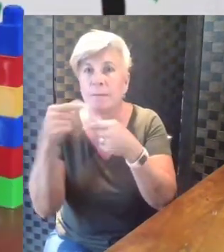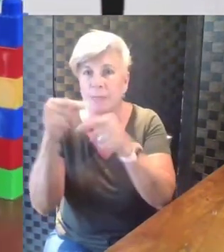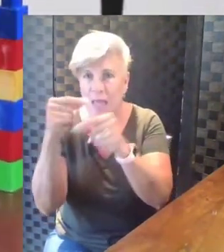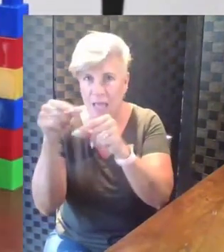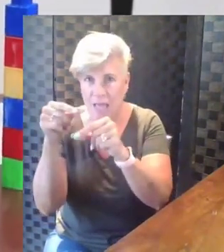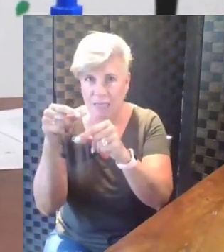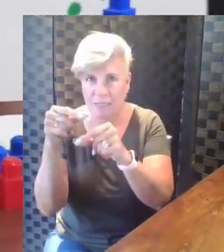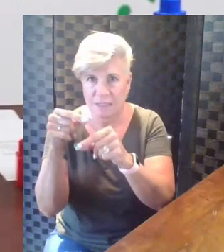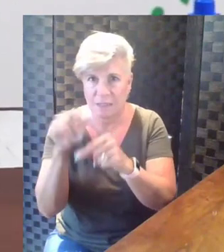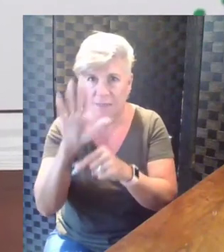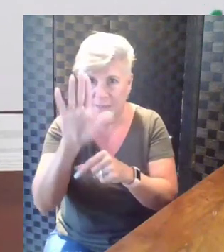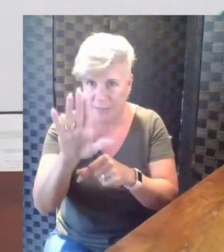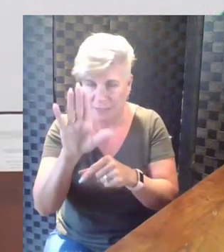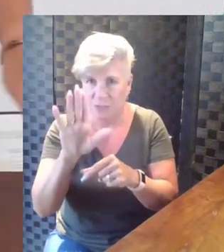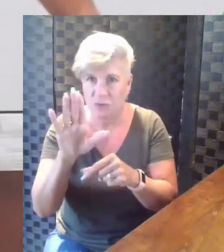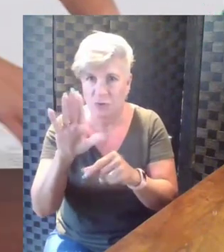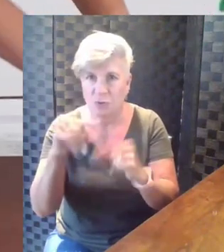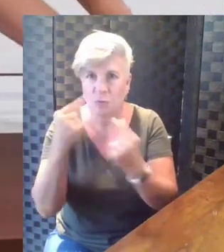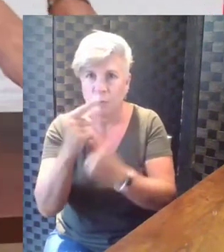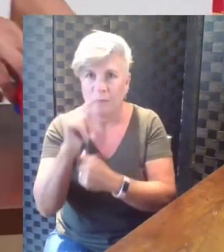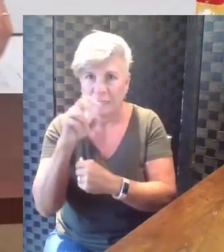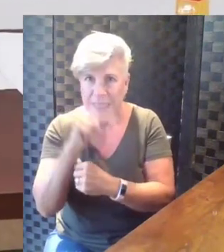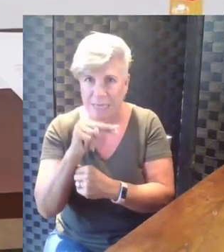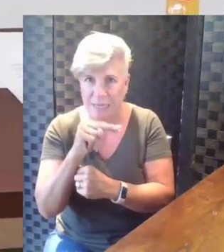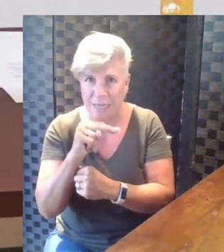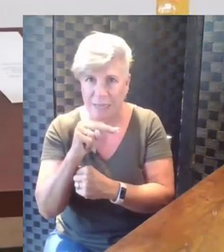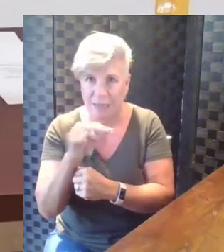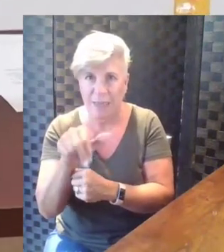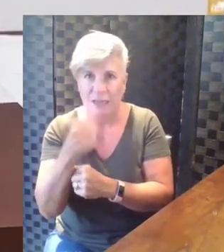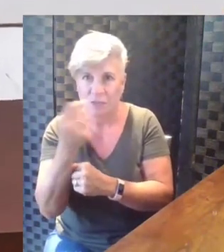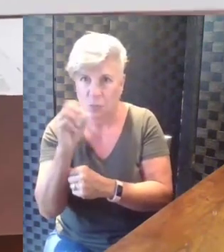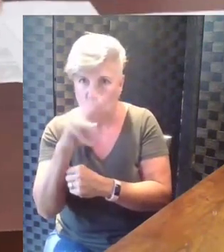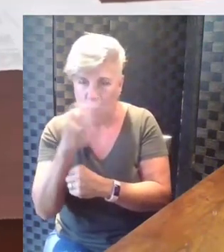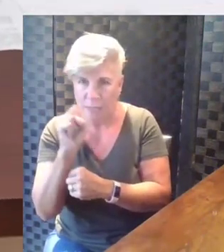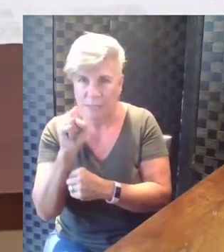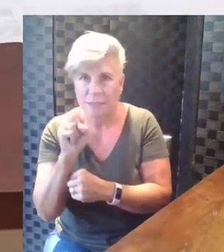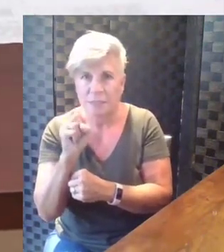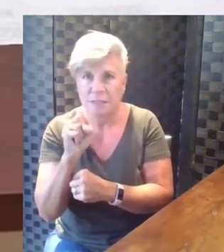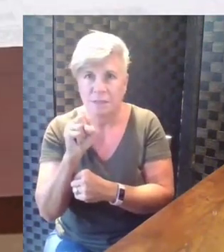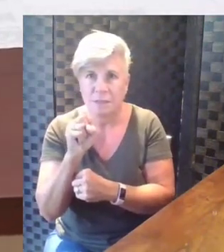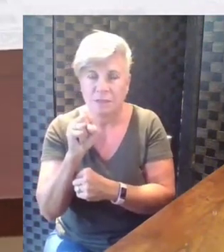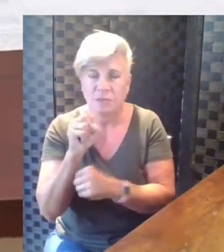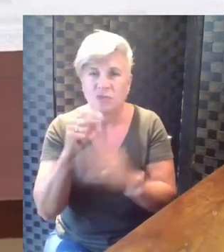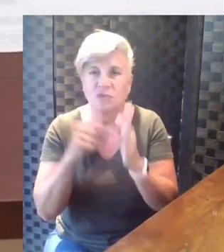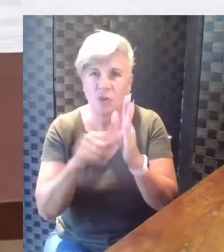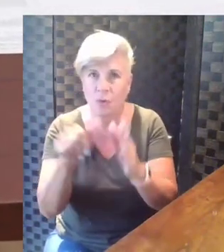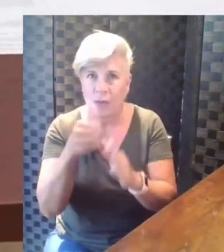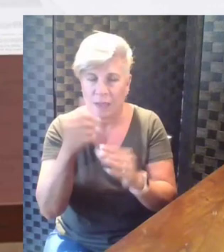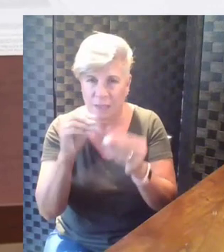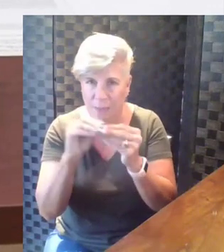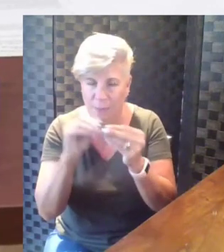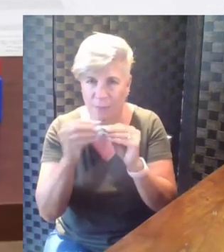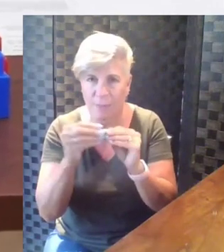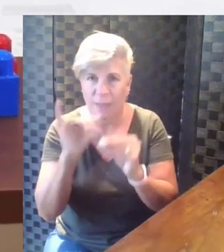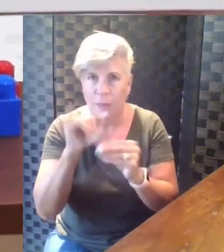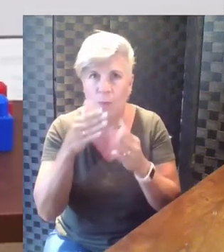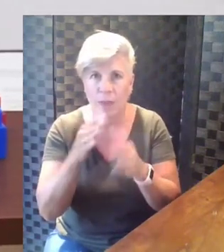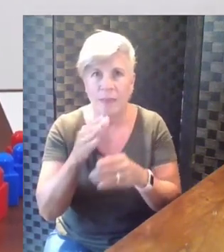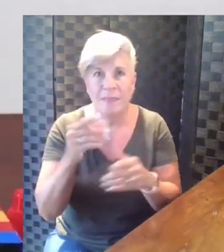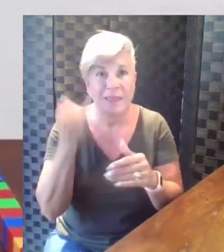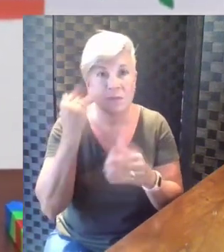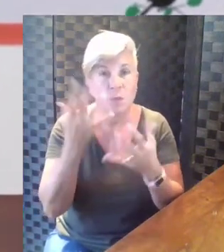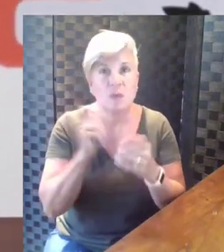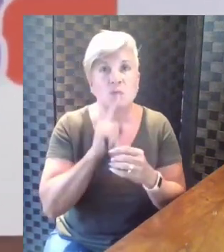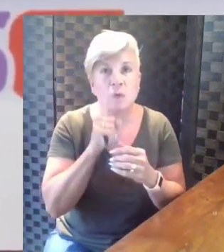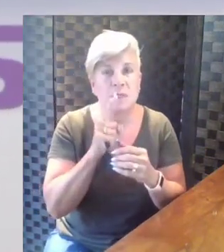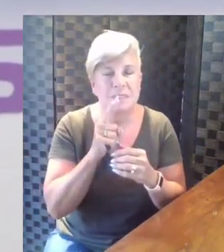used today. So here was your group of 10 and your extra ones. So you could show a number that way. Then if we